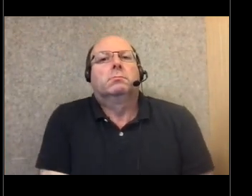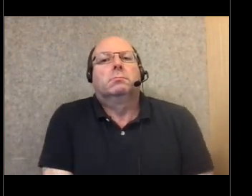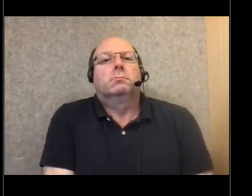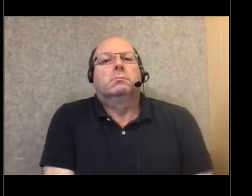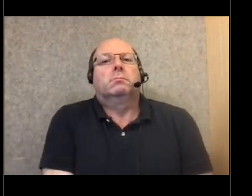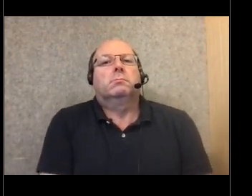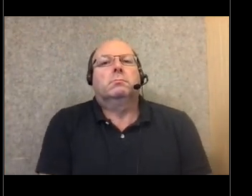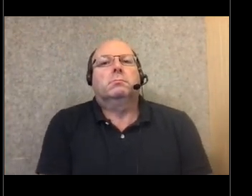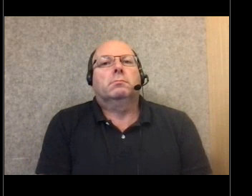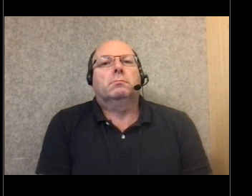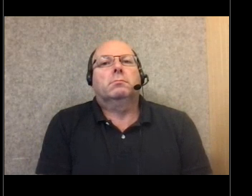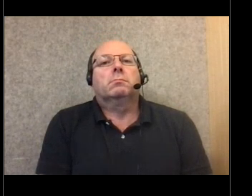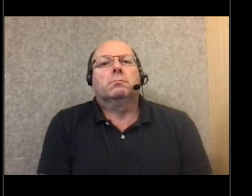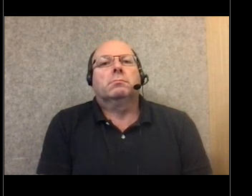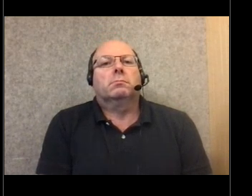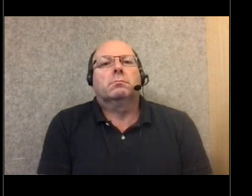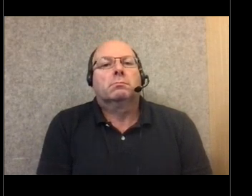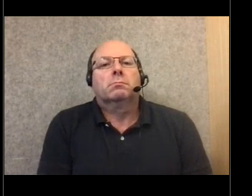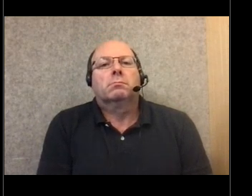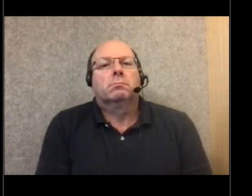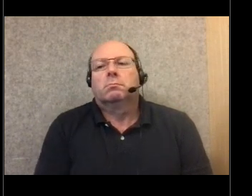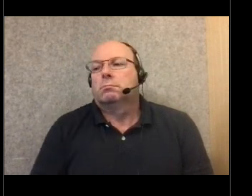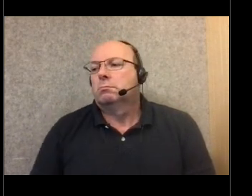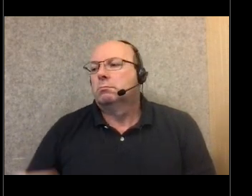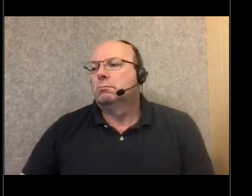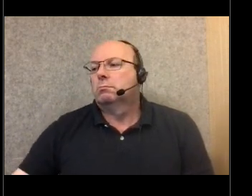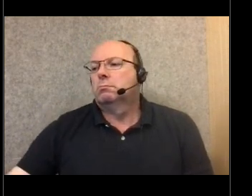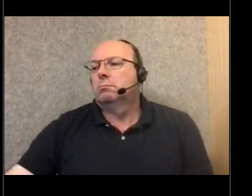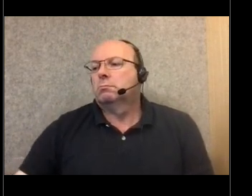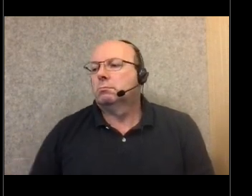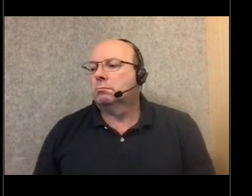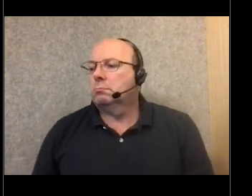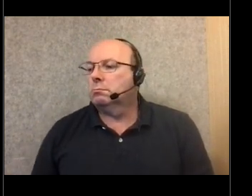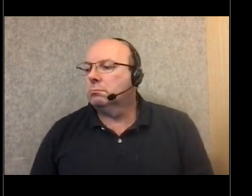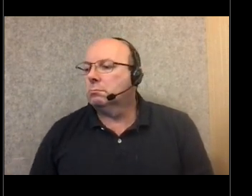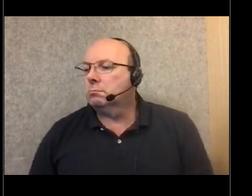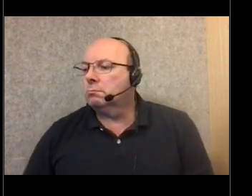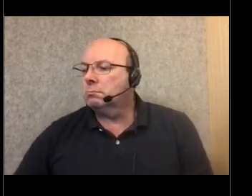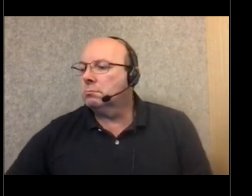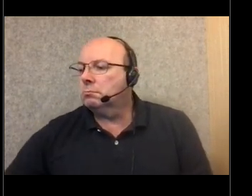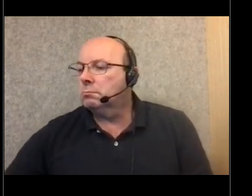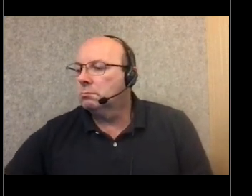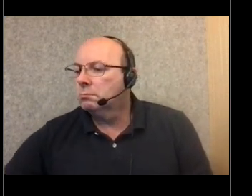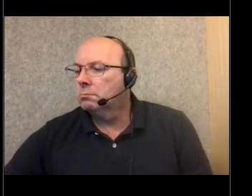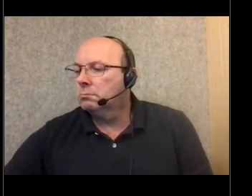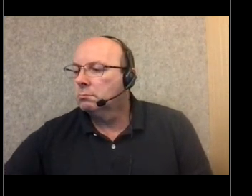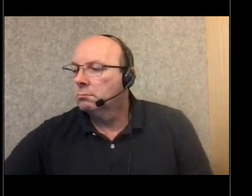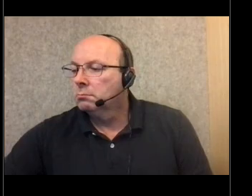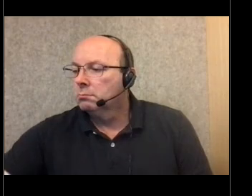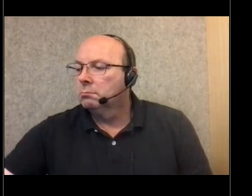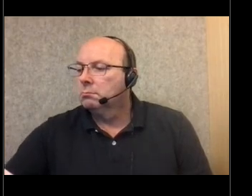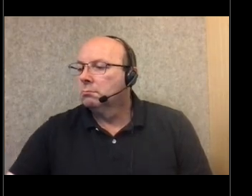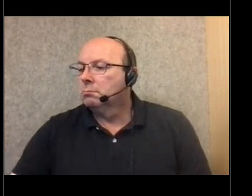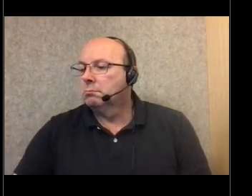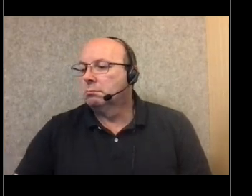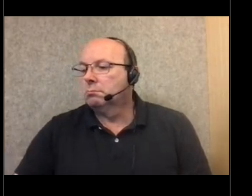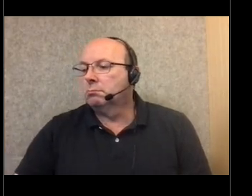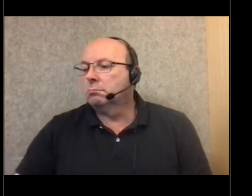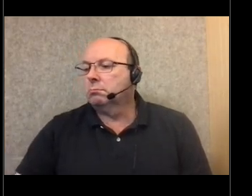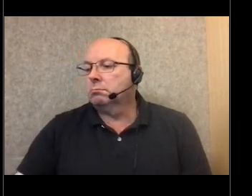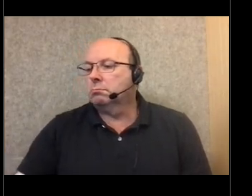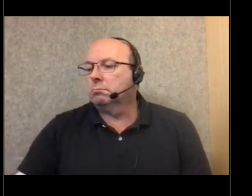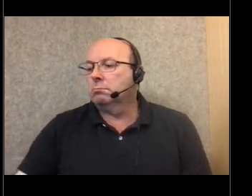that you can submit your answers. And again, the knowledge check reads: